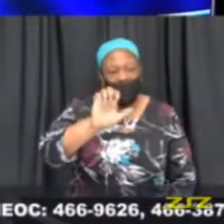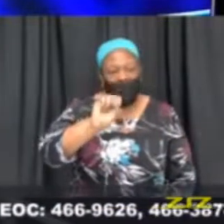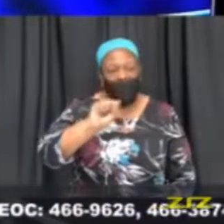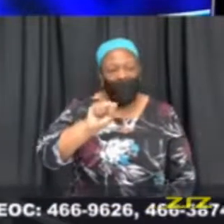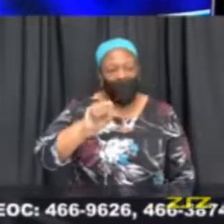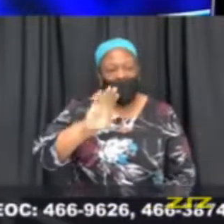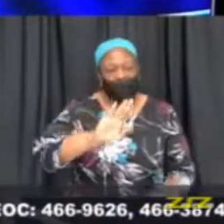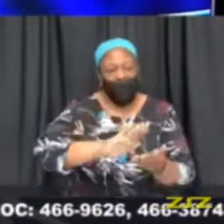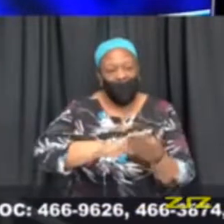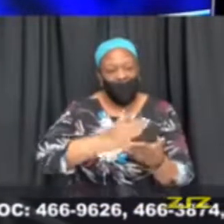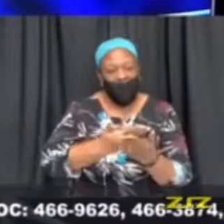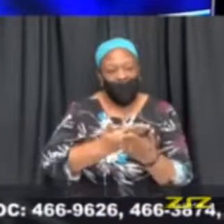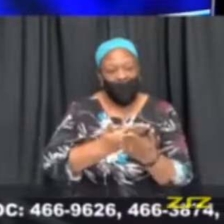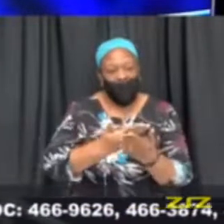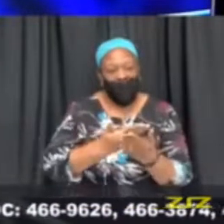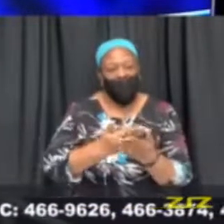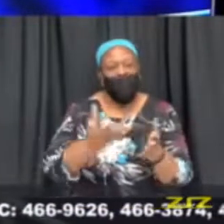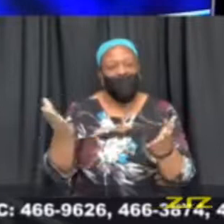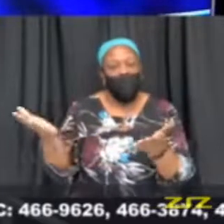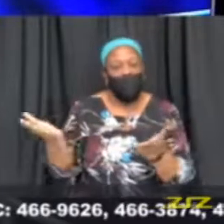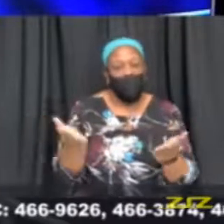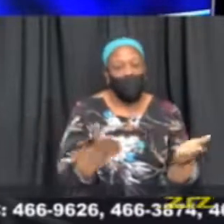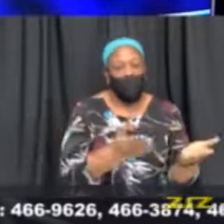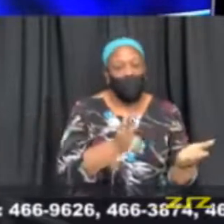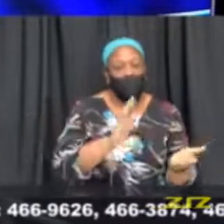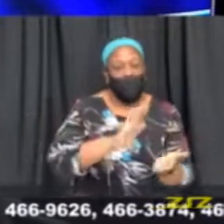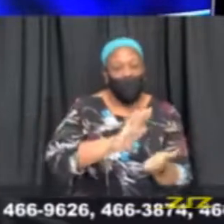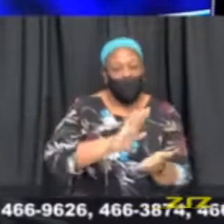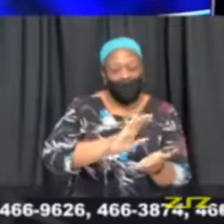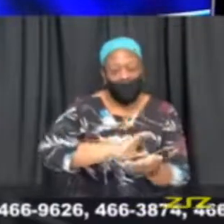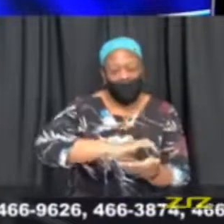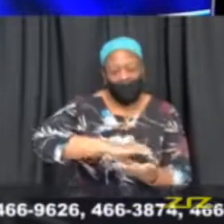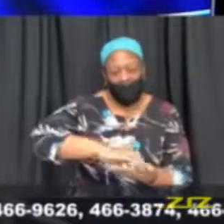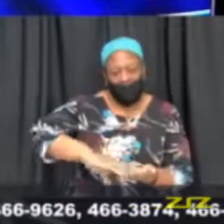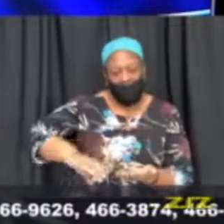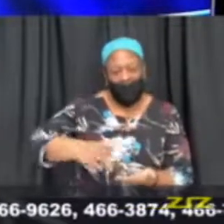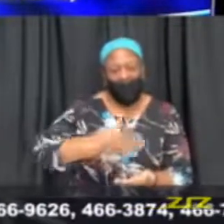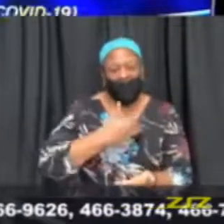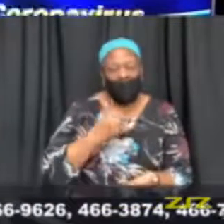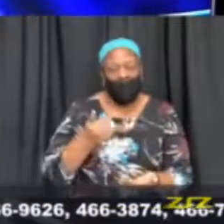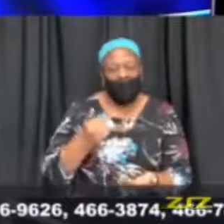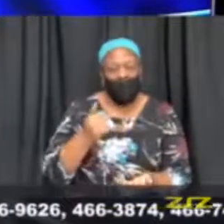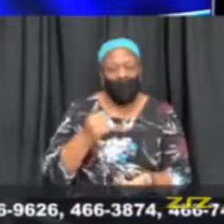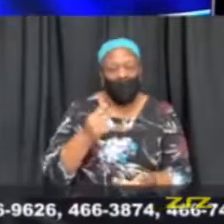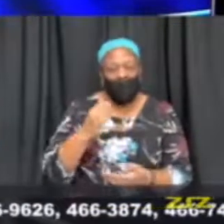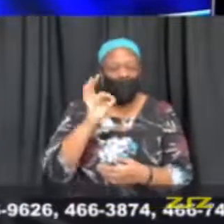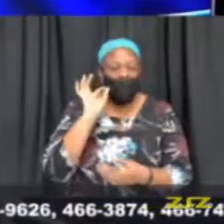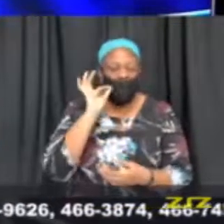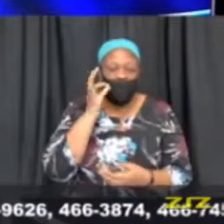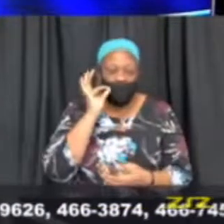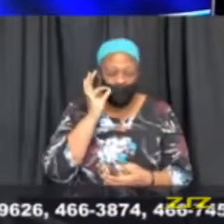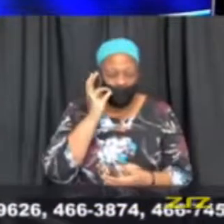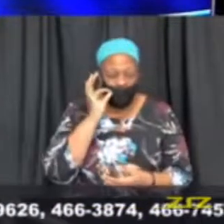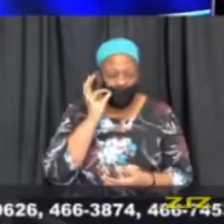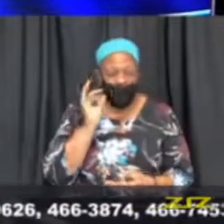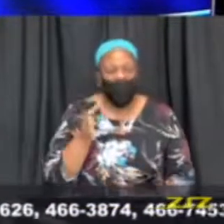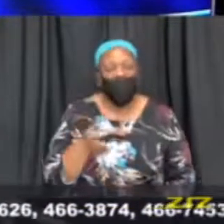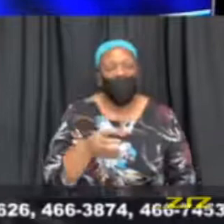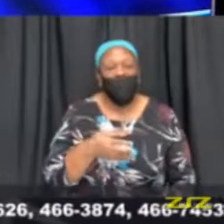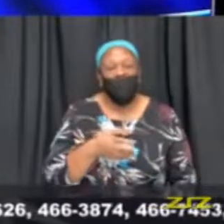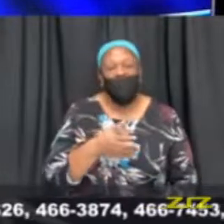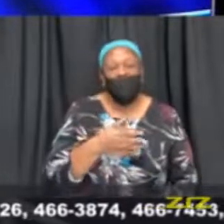with last week for the birthday. We also thank Dr. Joseph, who is